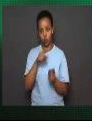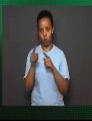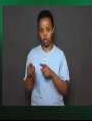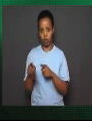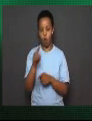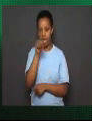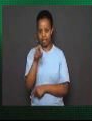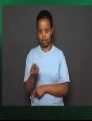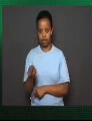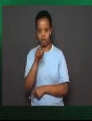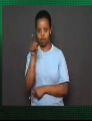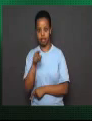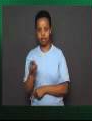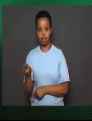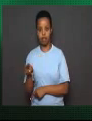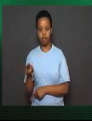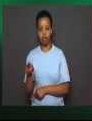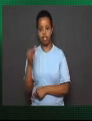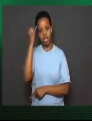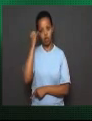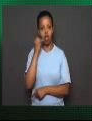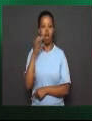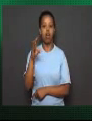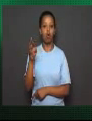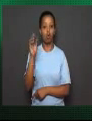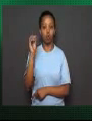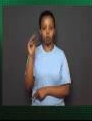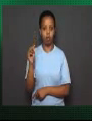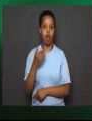have ZZ sex chromosomes.